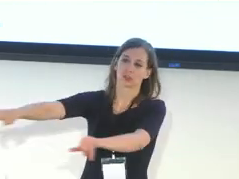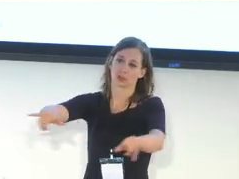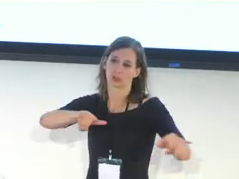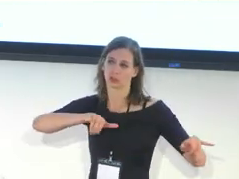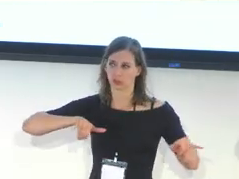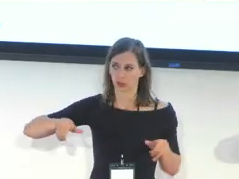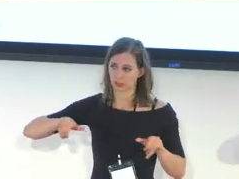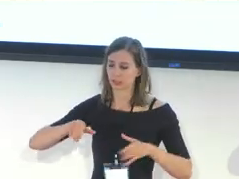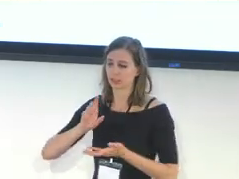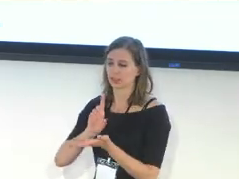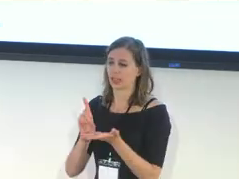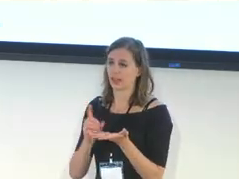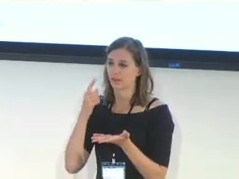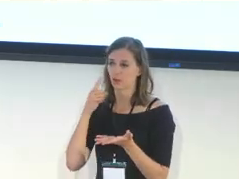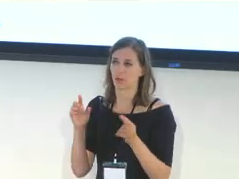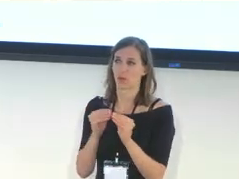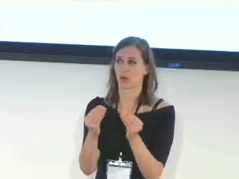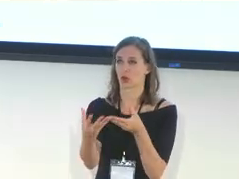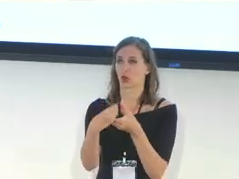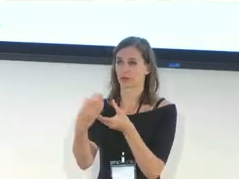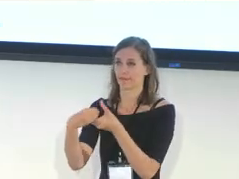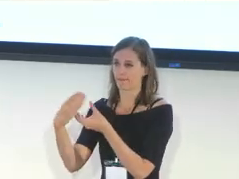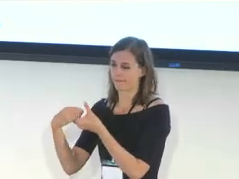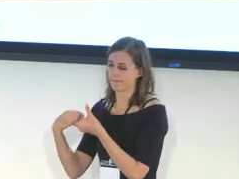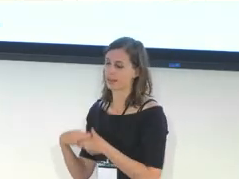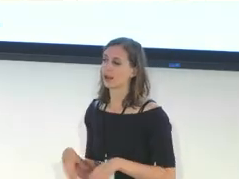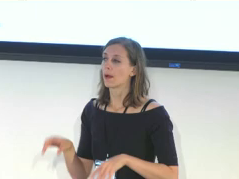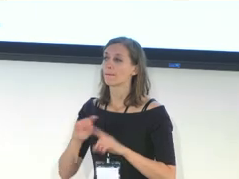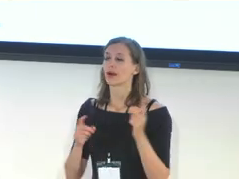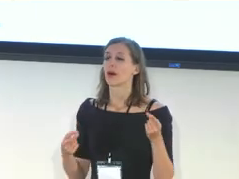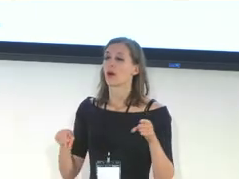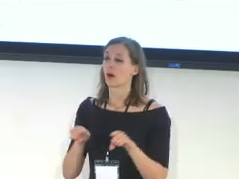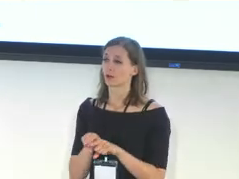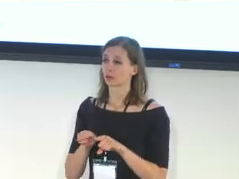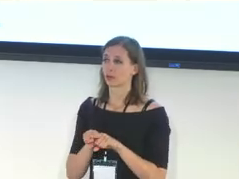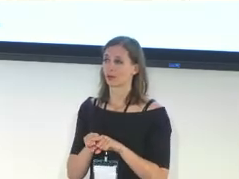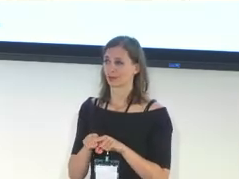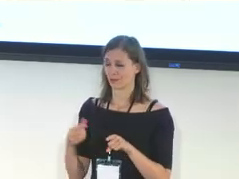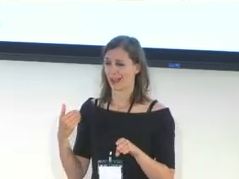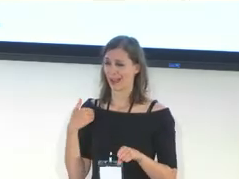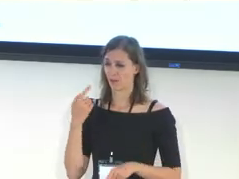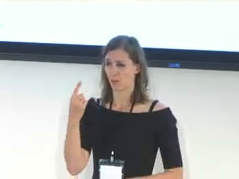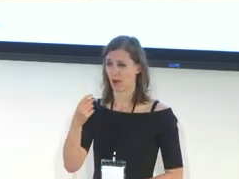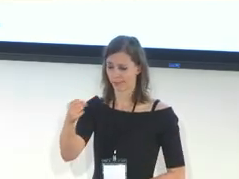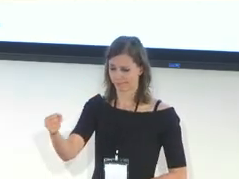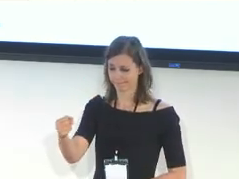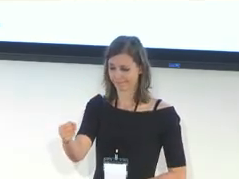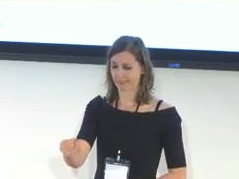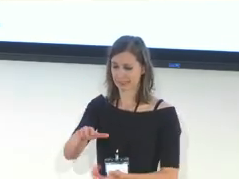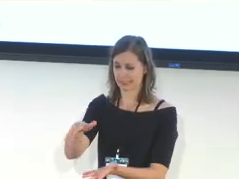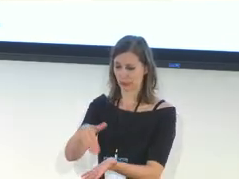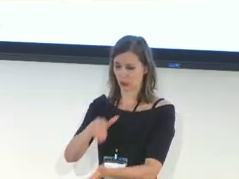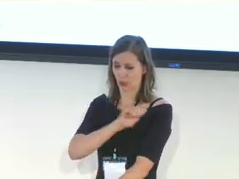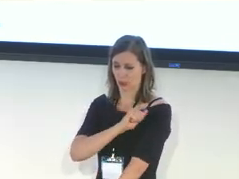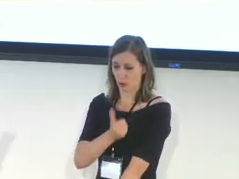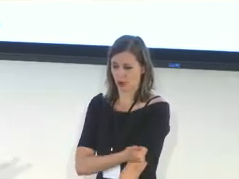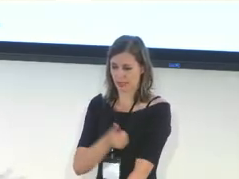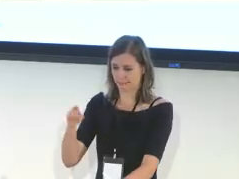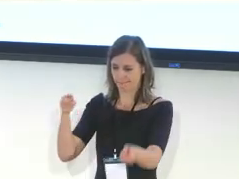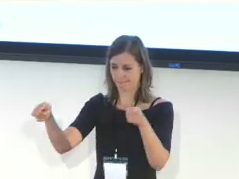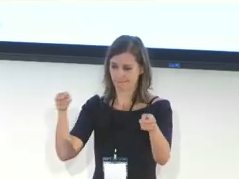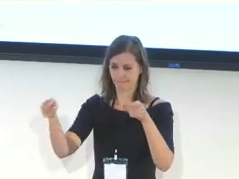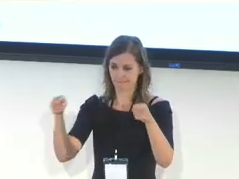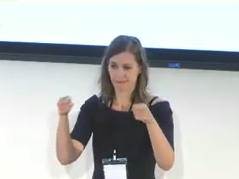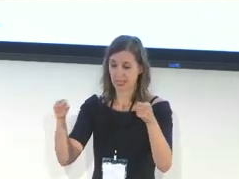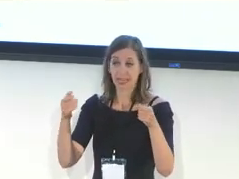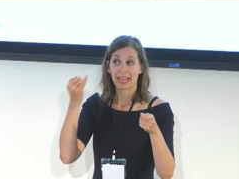be more inclusive. However, you also have it regulated by a central authority. So if they don't bring in those protocols or they're not the